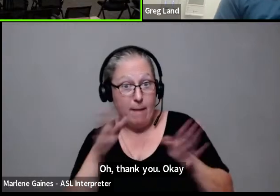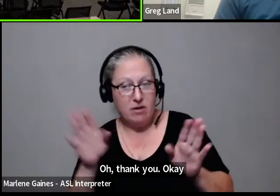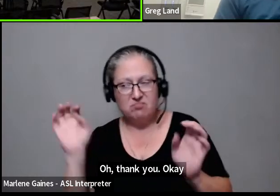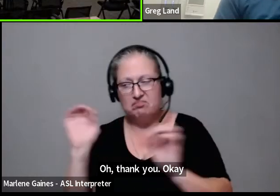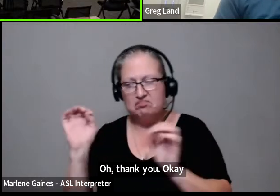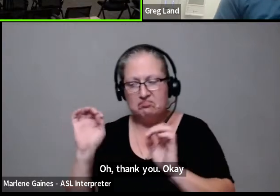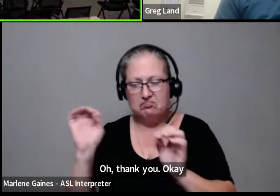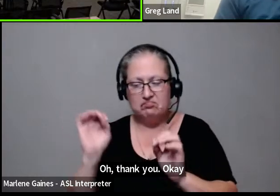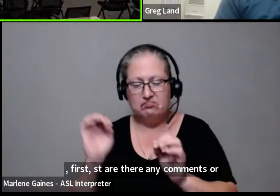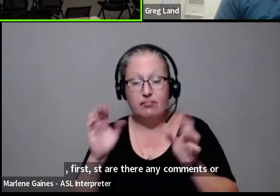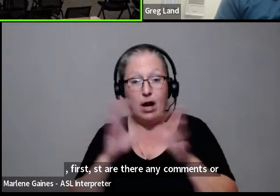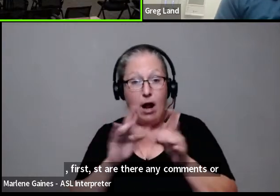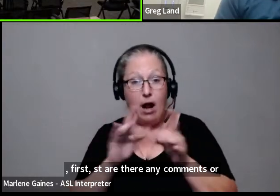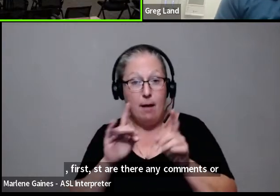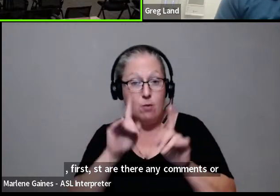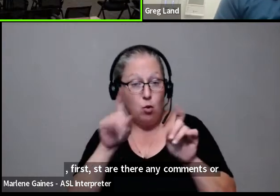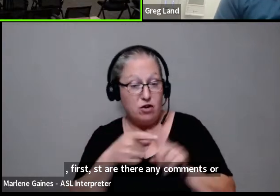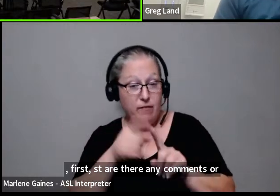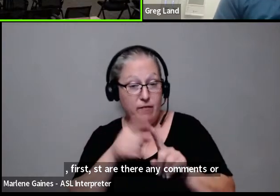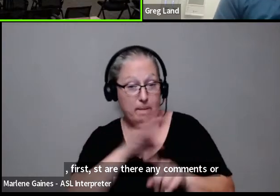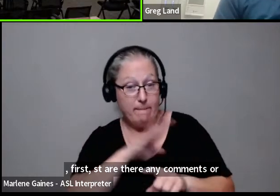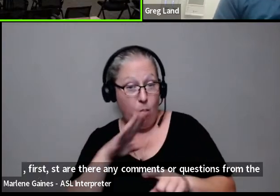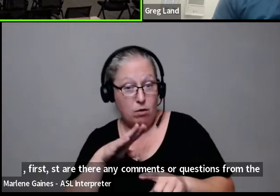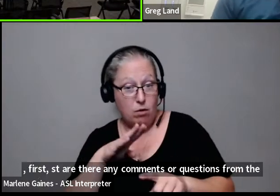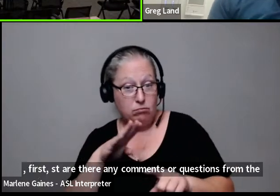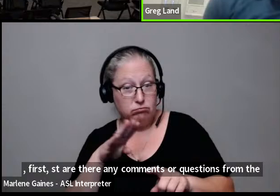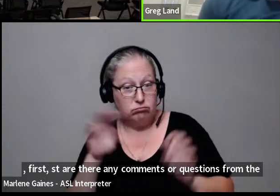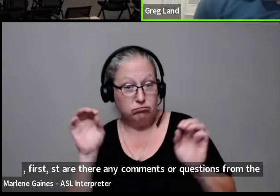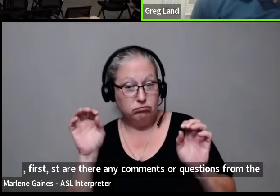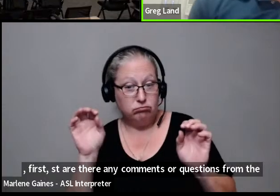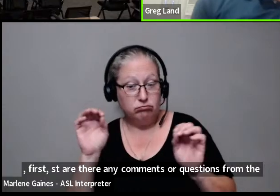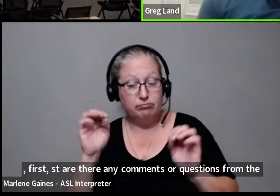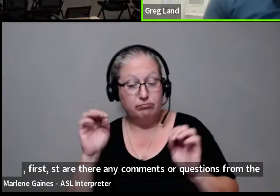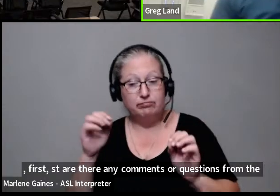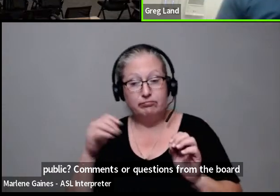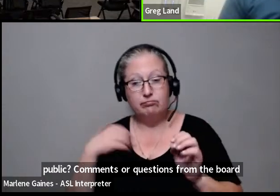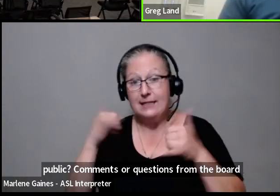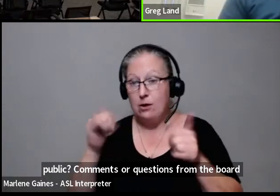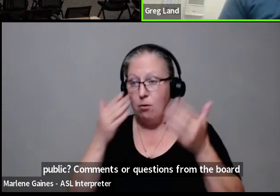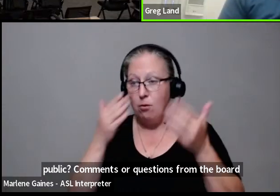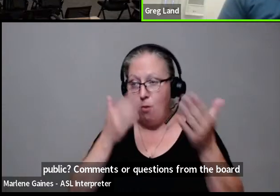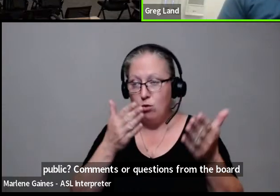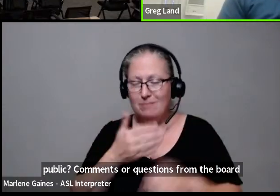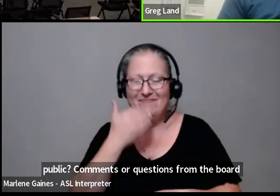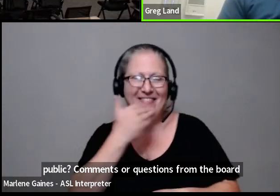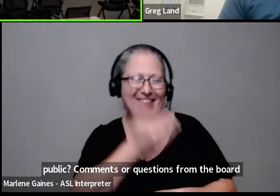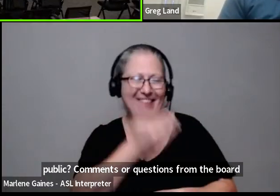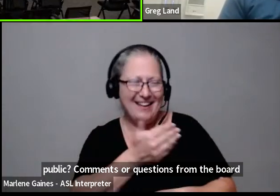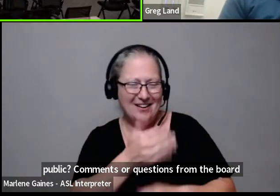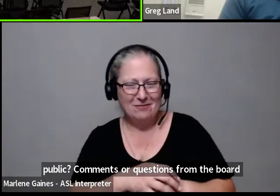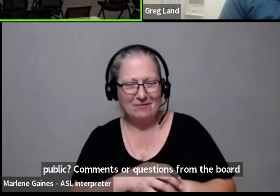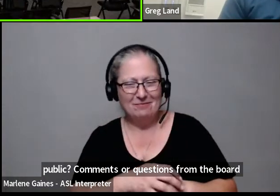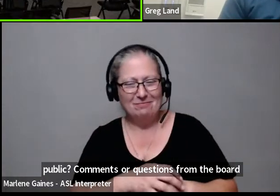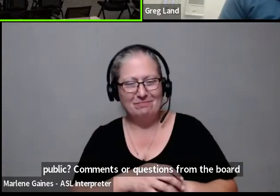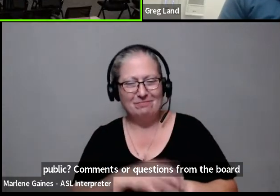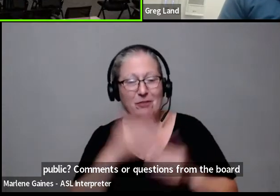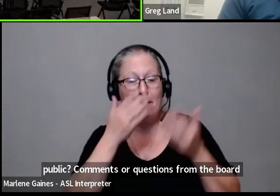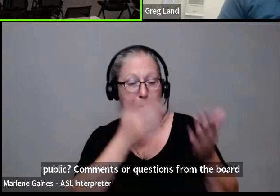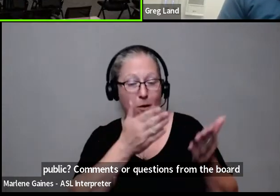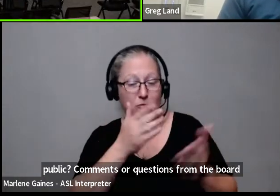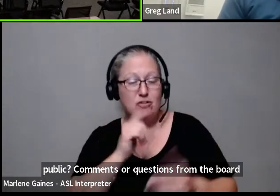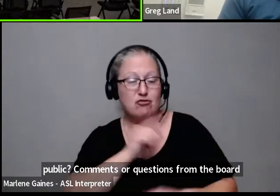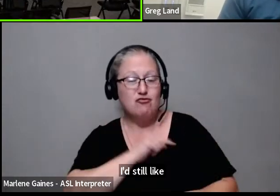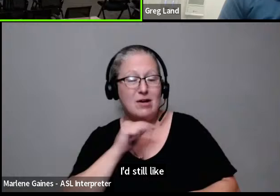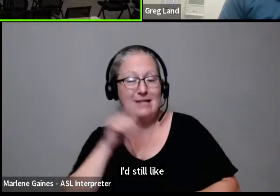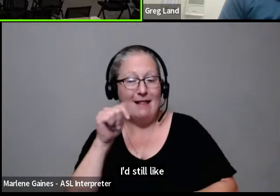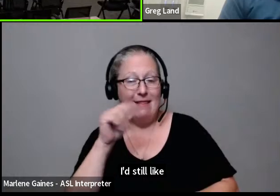none. Comments or questions from the board? I'd still Okay. like. Thank you. Motion by